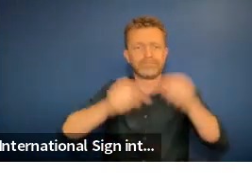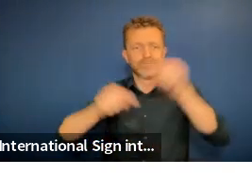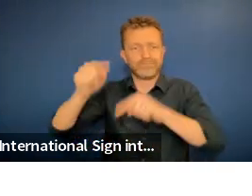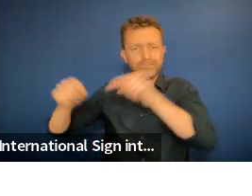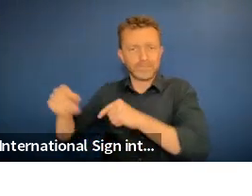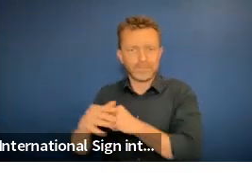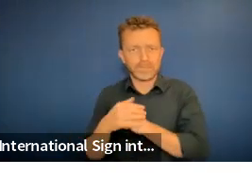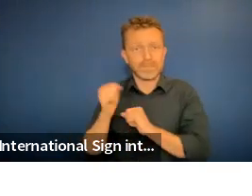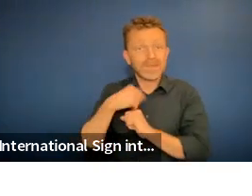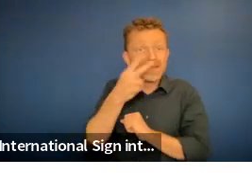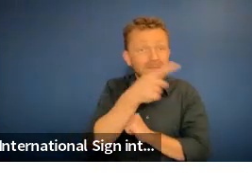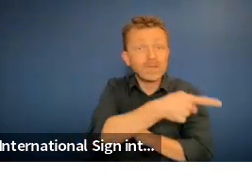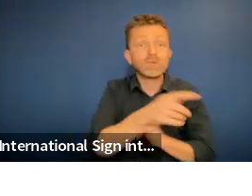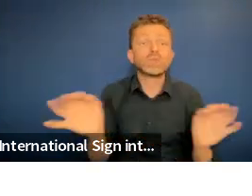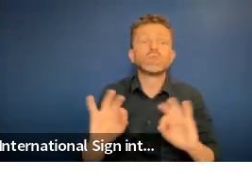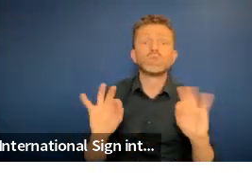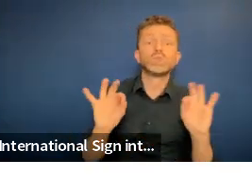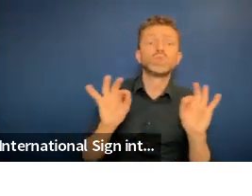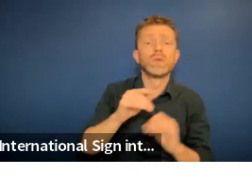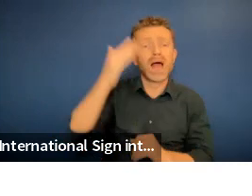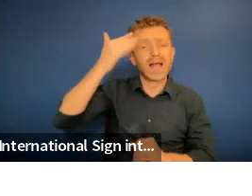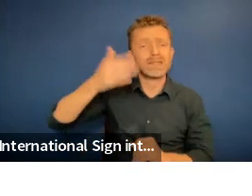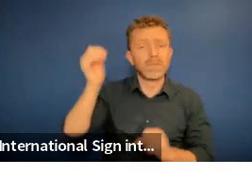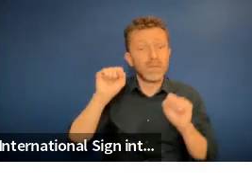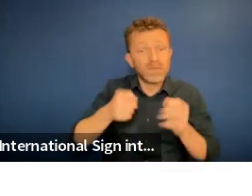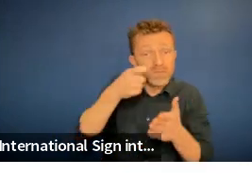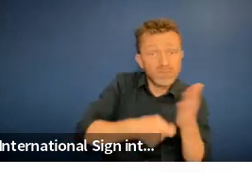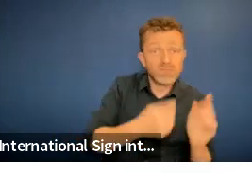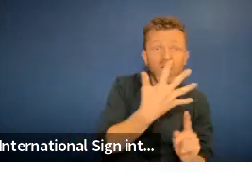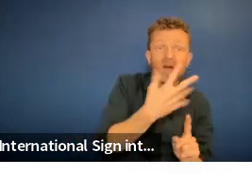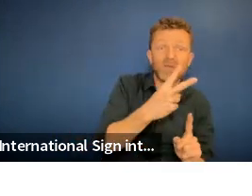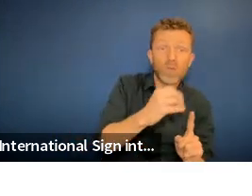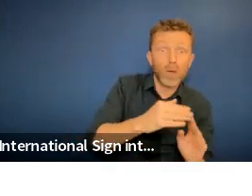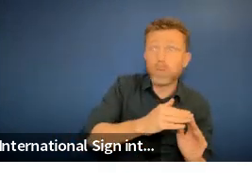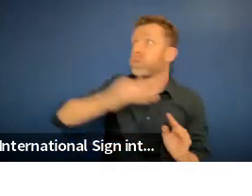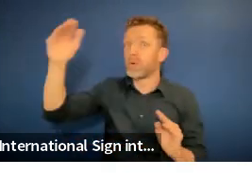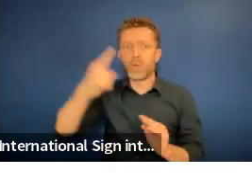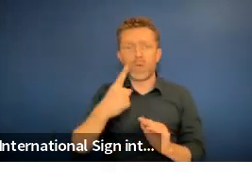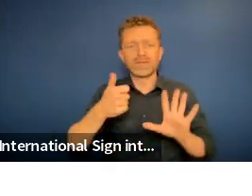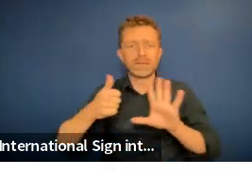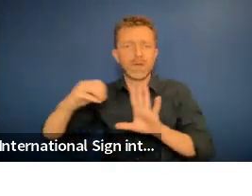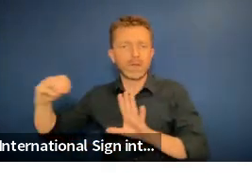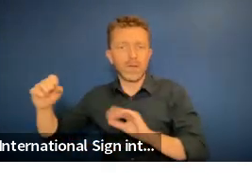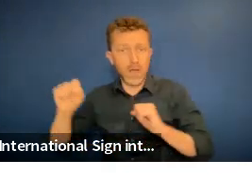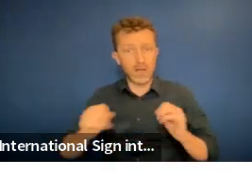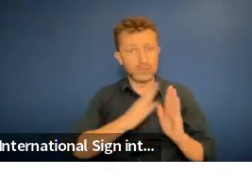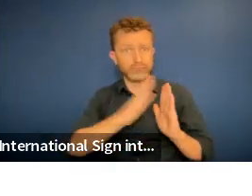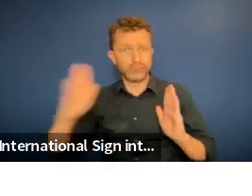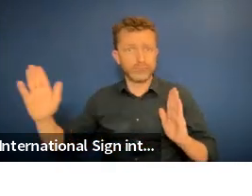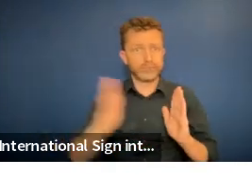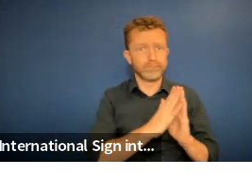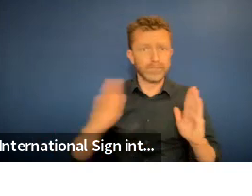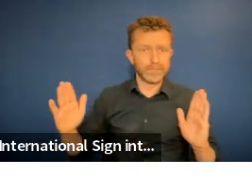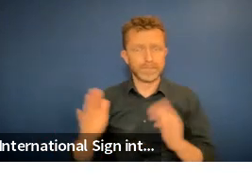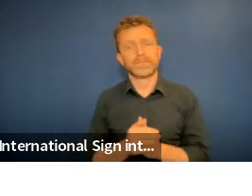cash transfer value that would cover all of these costs adequately would be very challenging. You would need very many